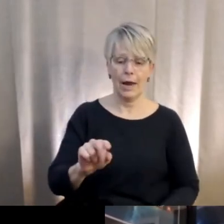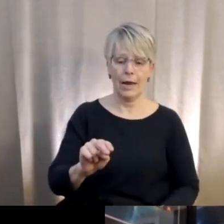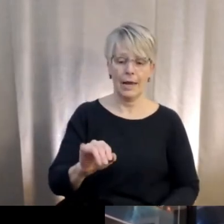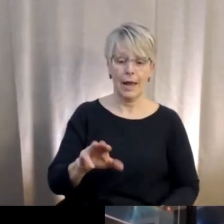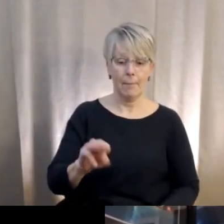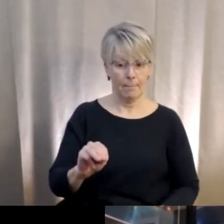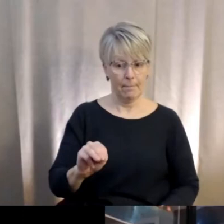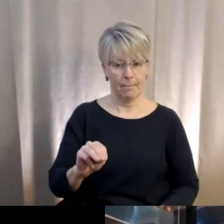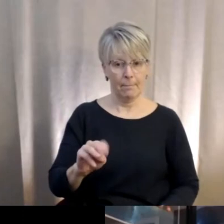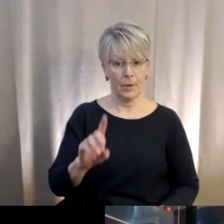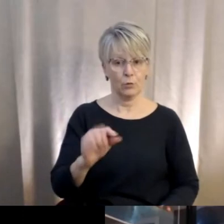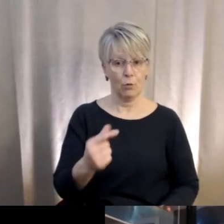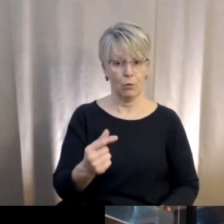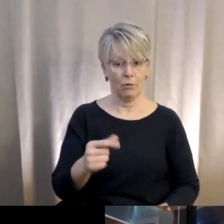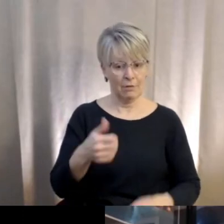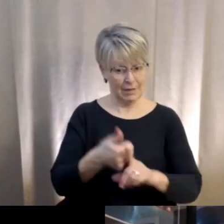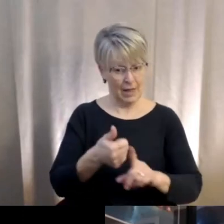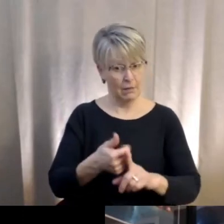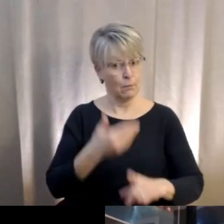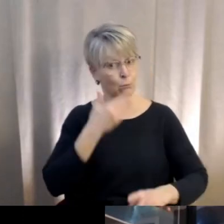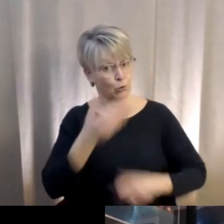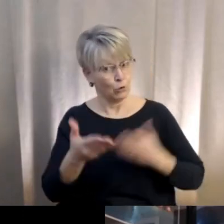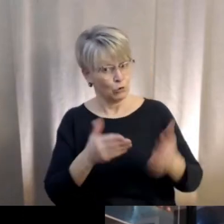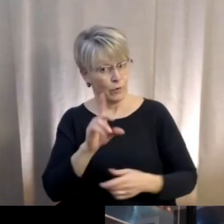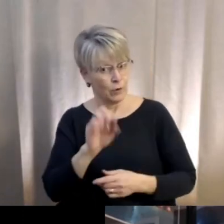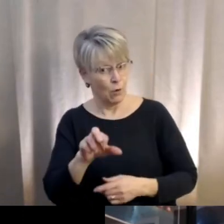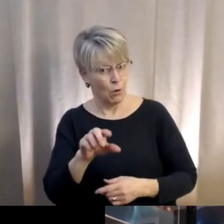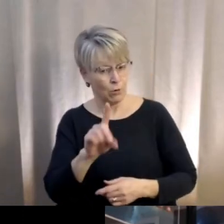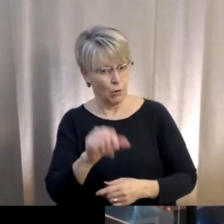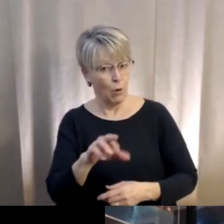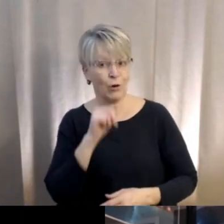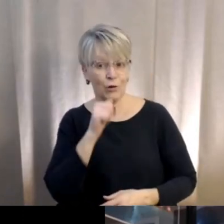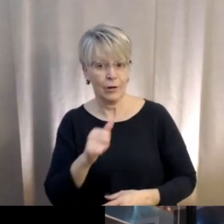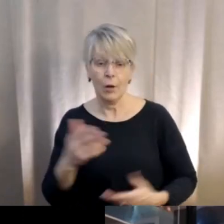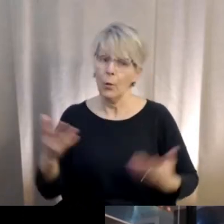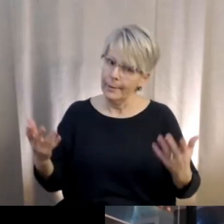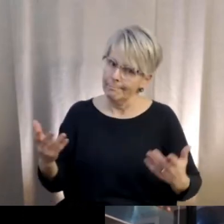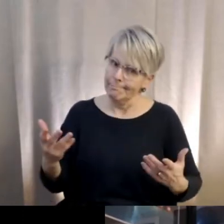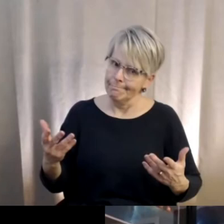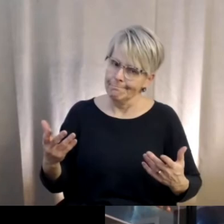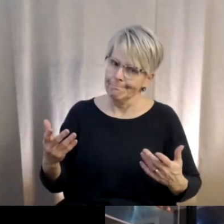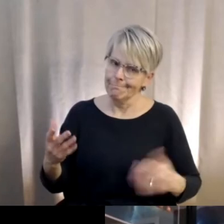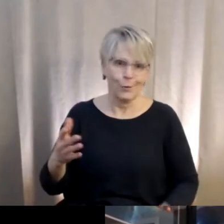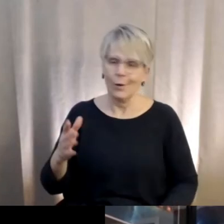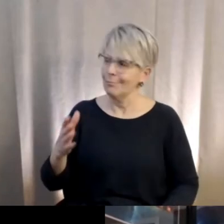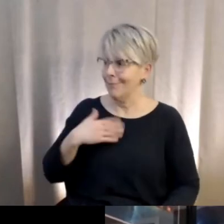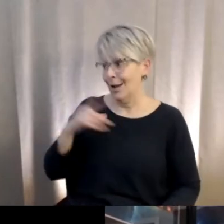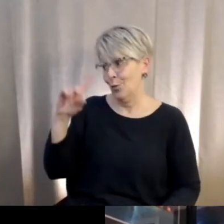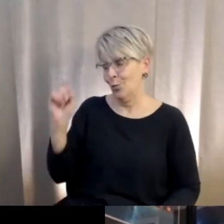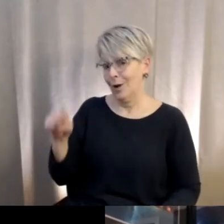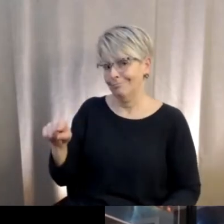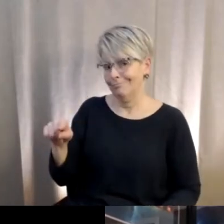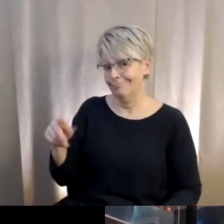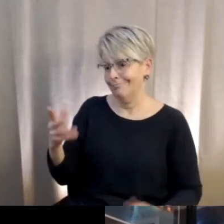a decent service dog or not. The biggest question is for what, without, you know, telling